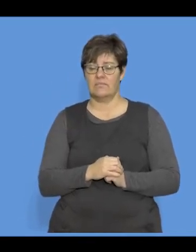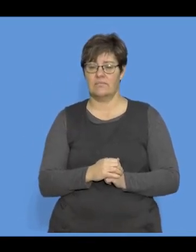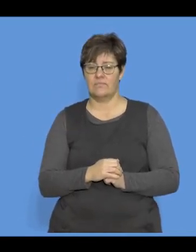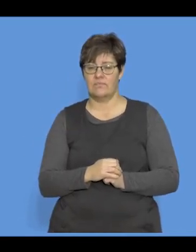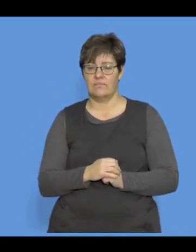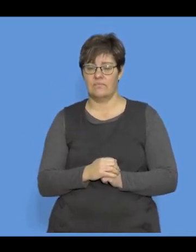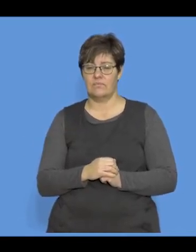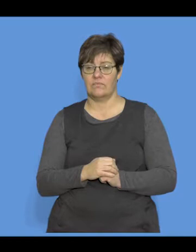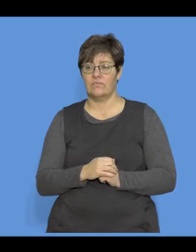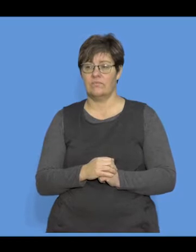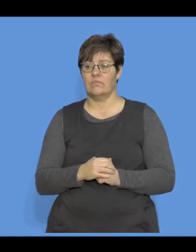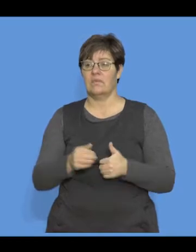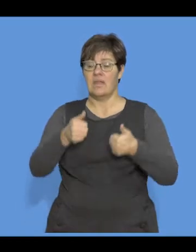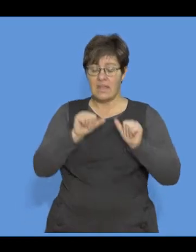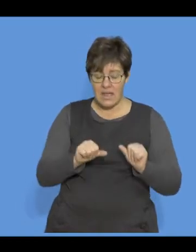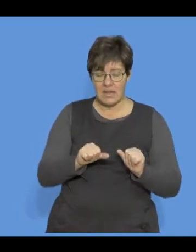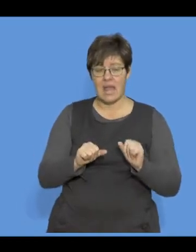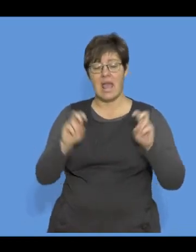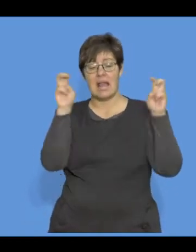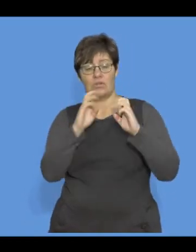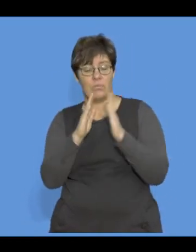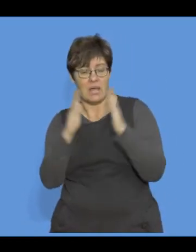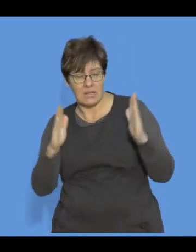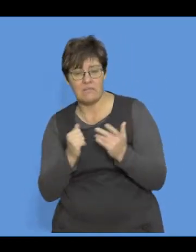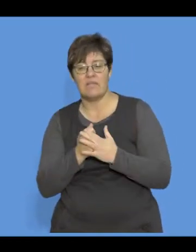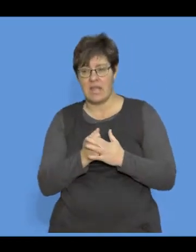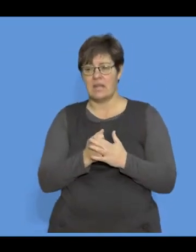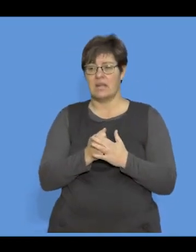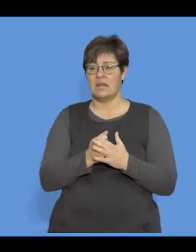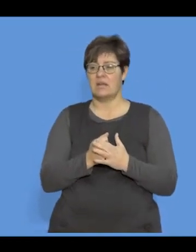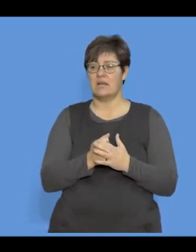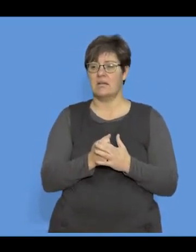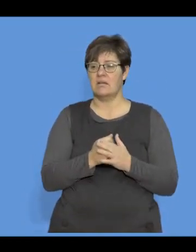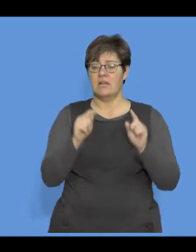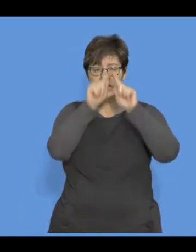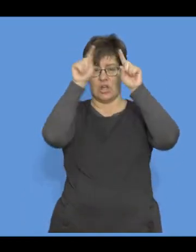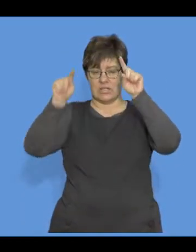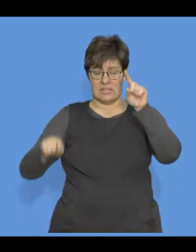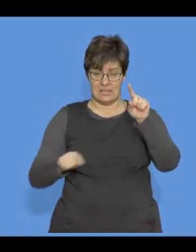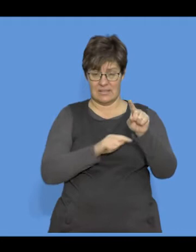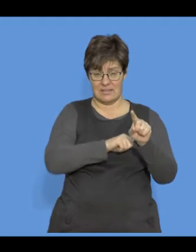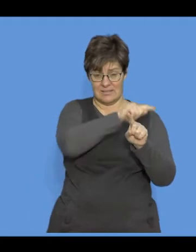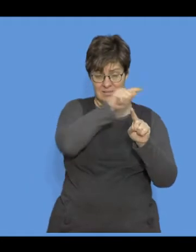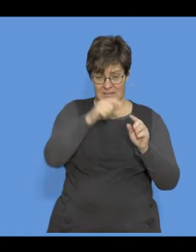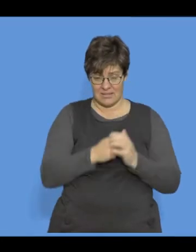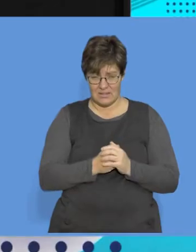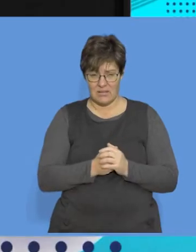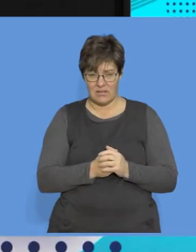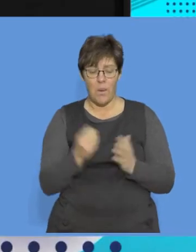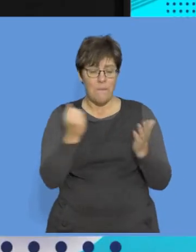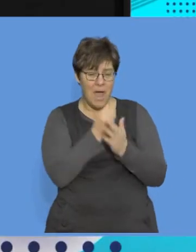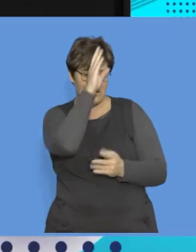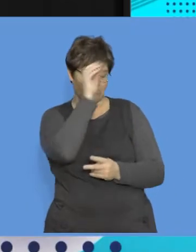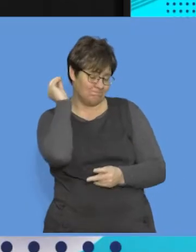And then we've got electromagnetism, we've got circuits. And so it's very important that you take a note